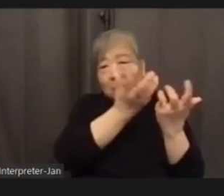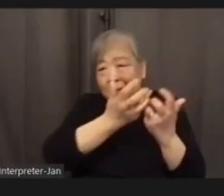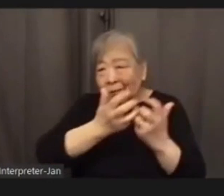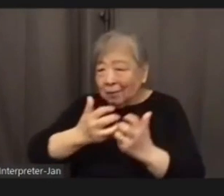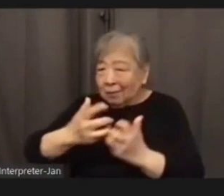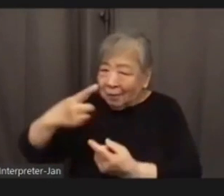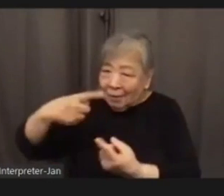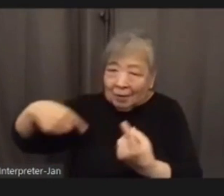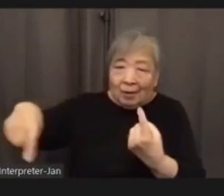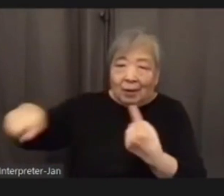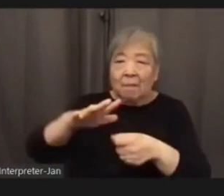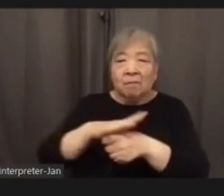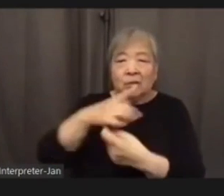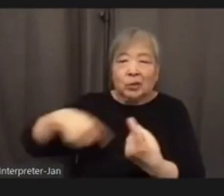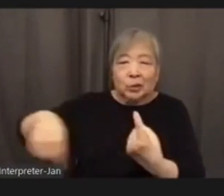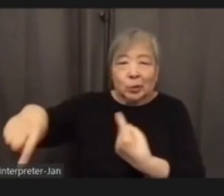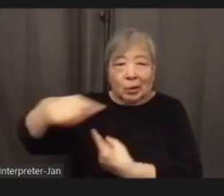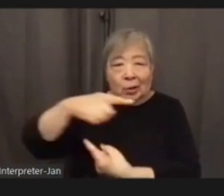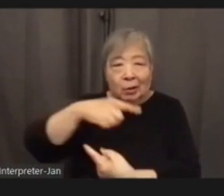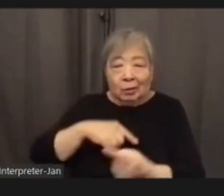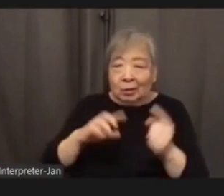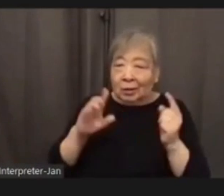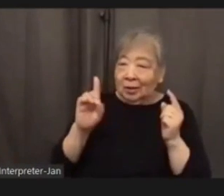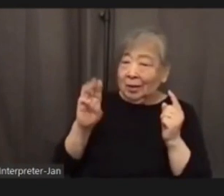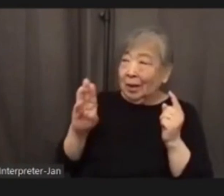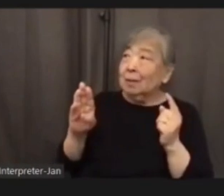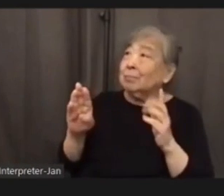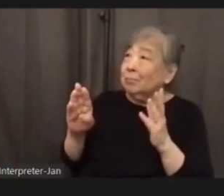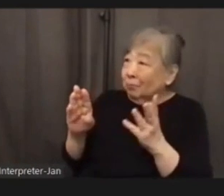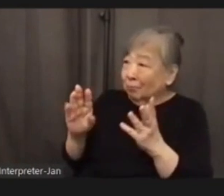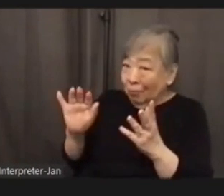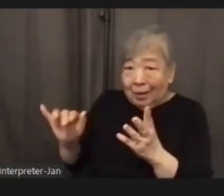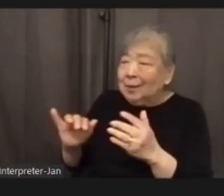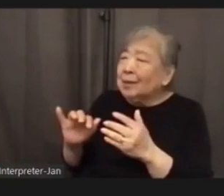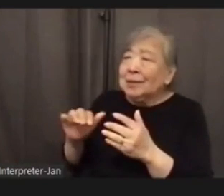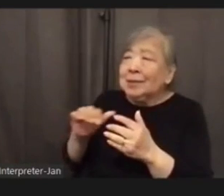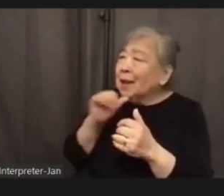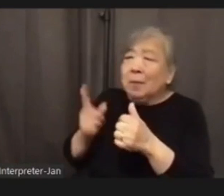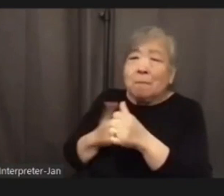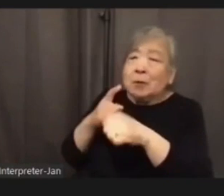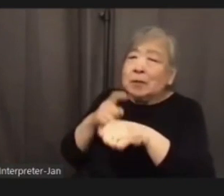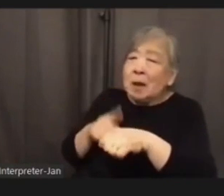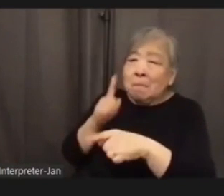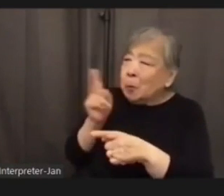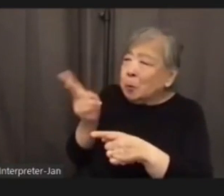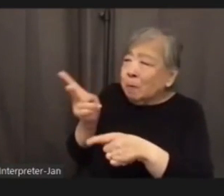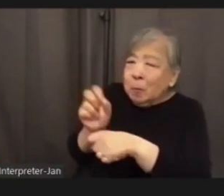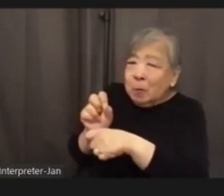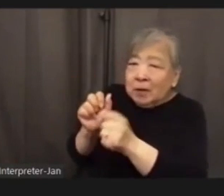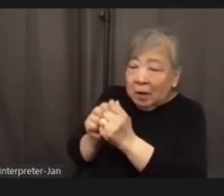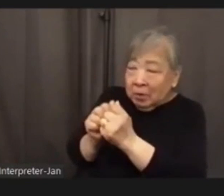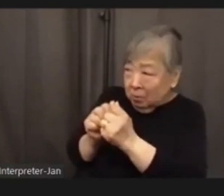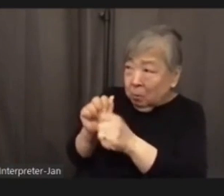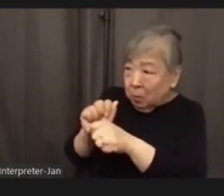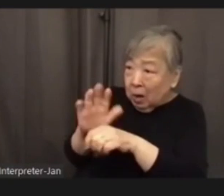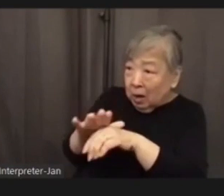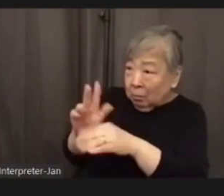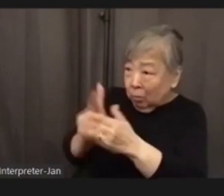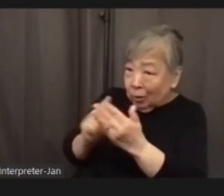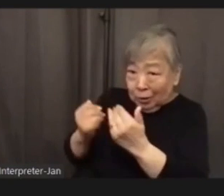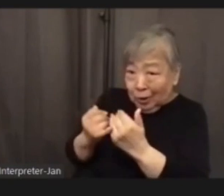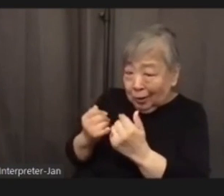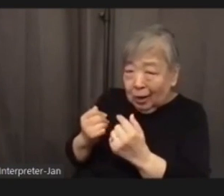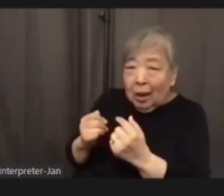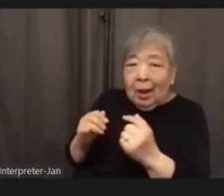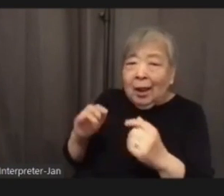true. That's it, right? This is not the first time around the block for the two of you together, you know, working on projects, you know, far from it.